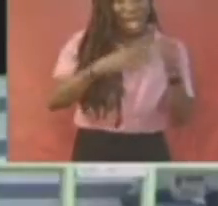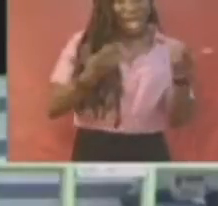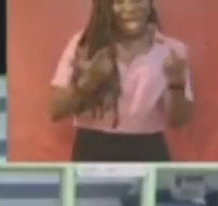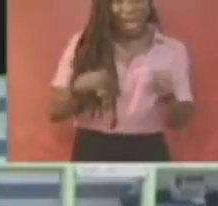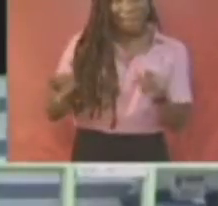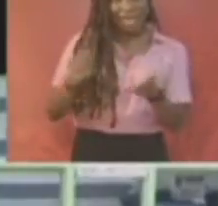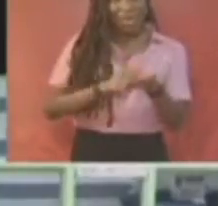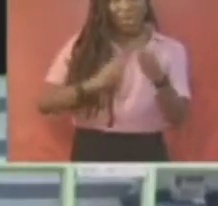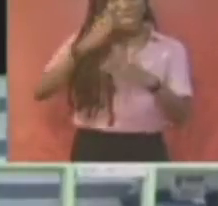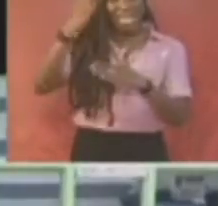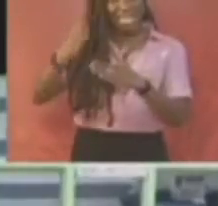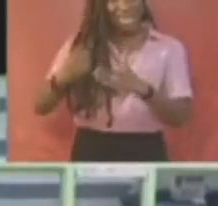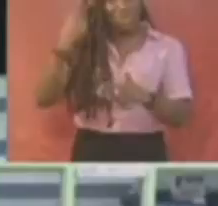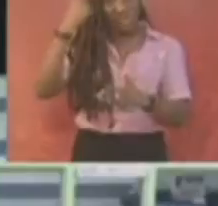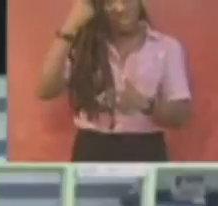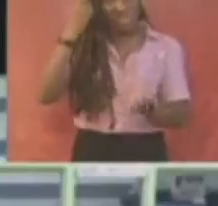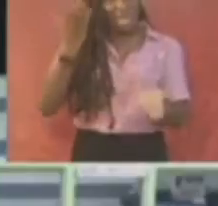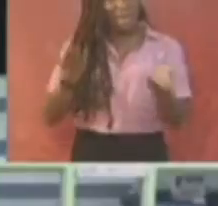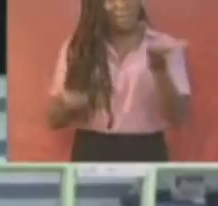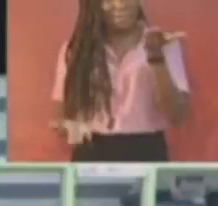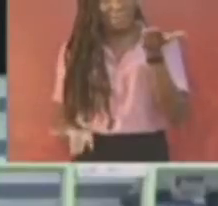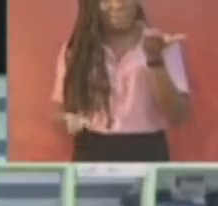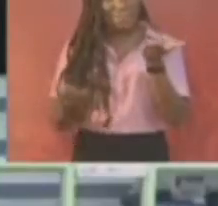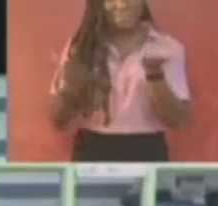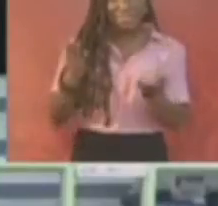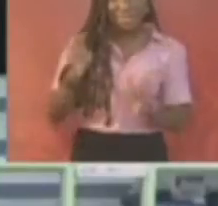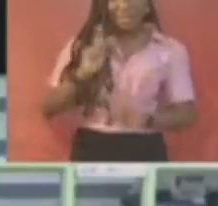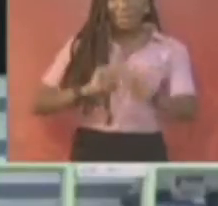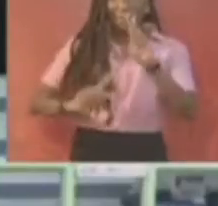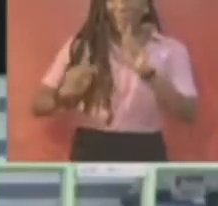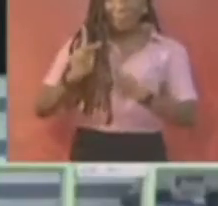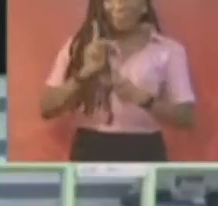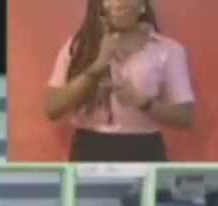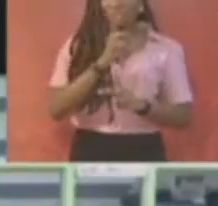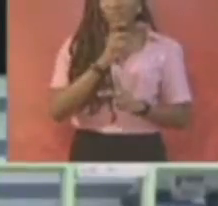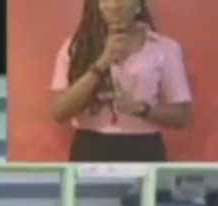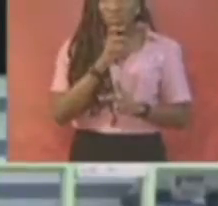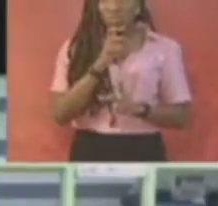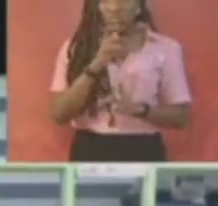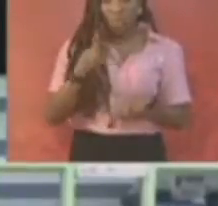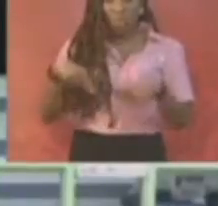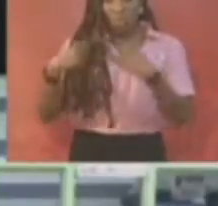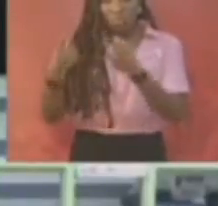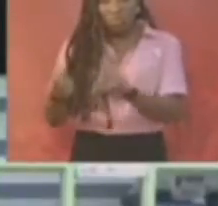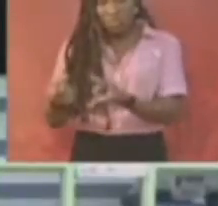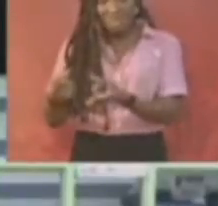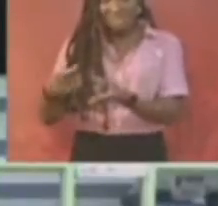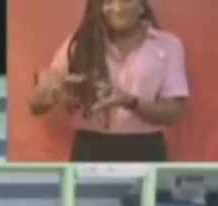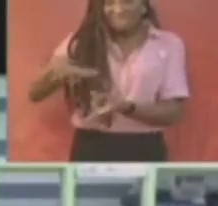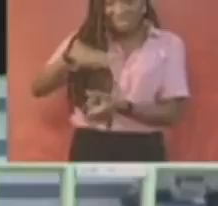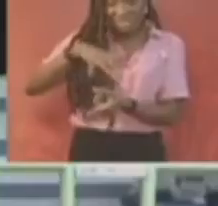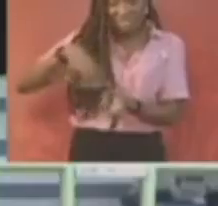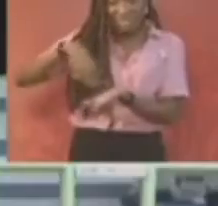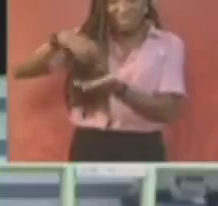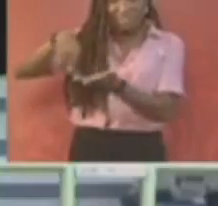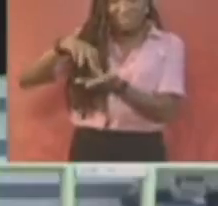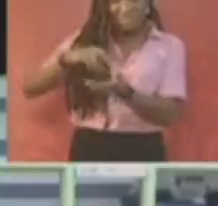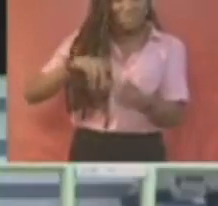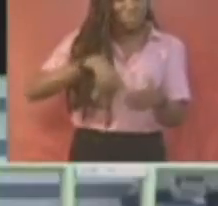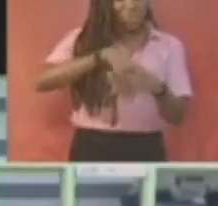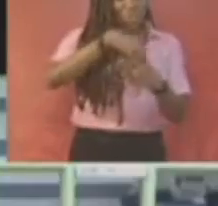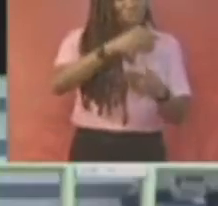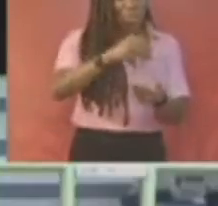some measure of quarantine to persons found in such surroundings, given that if you have